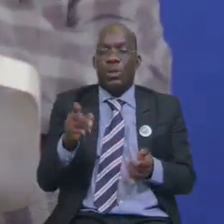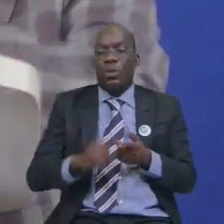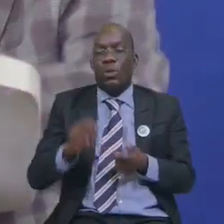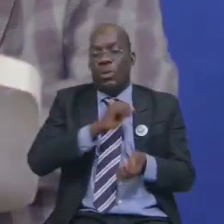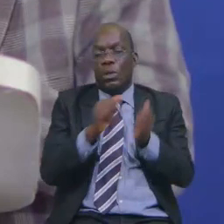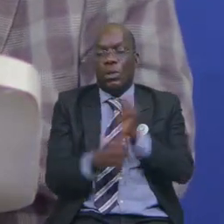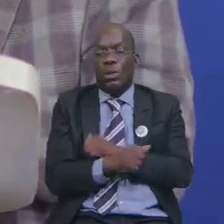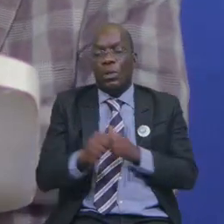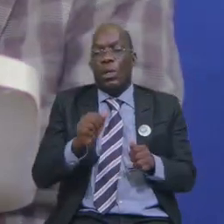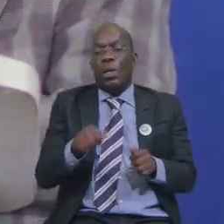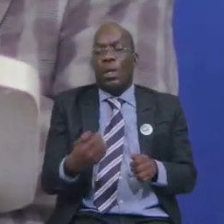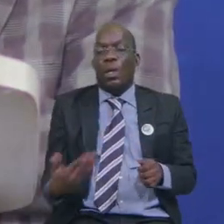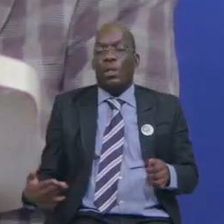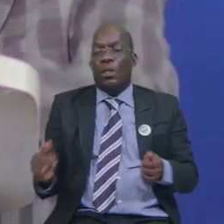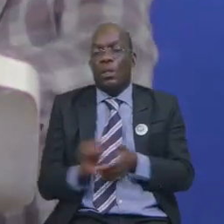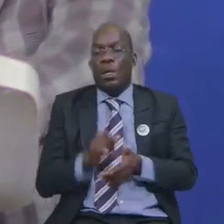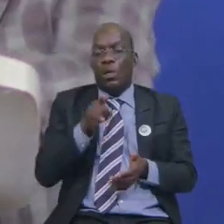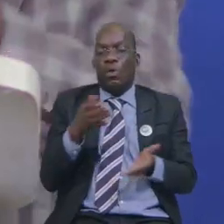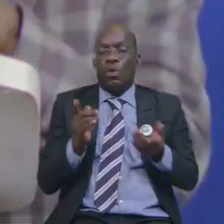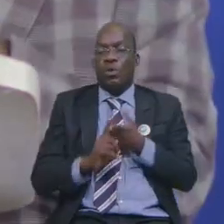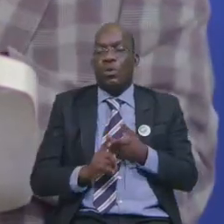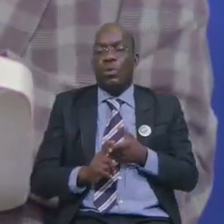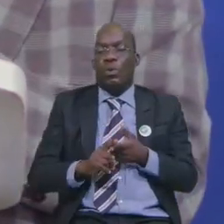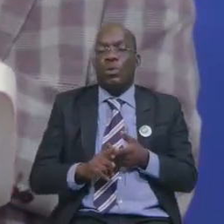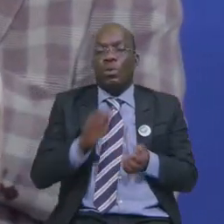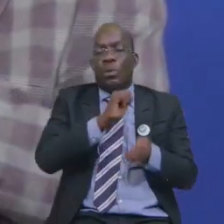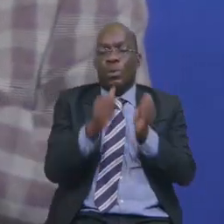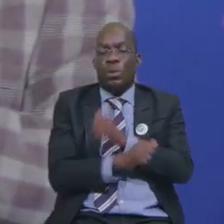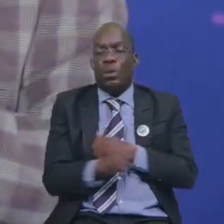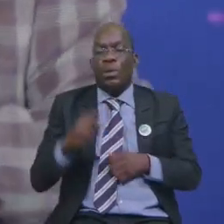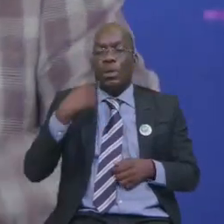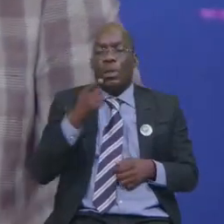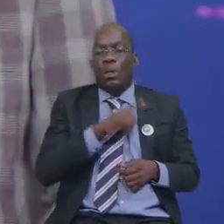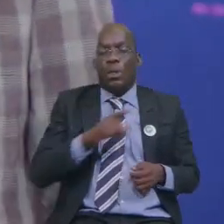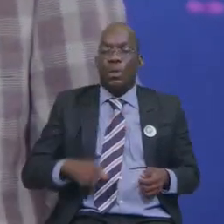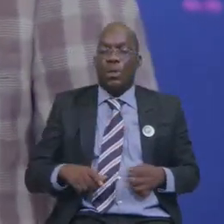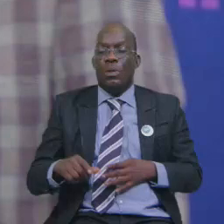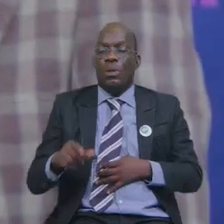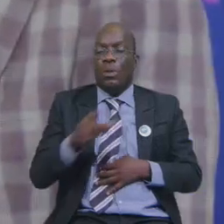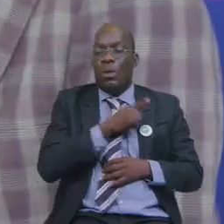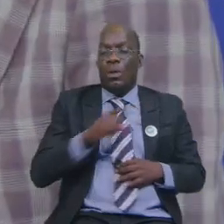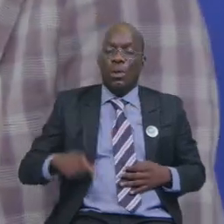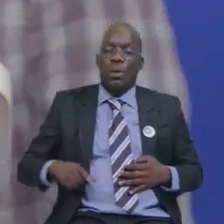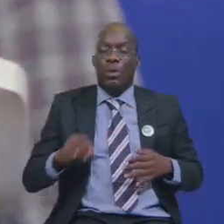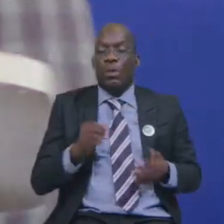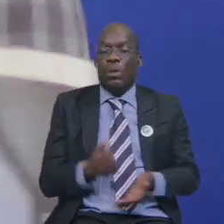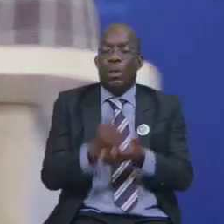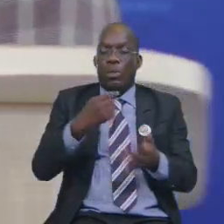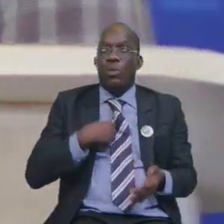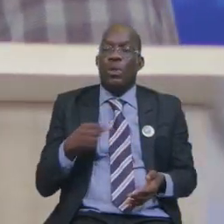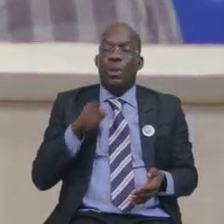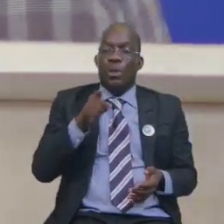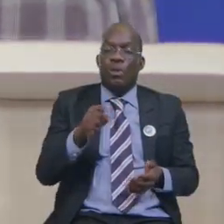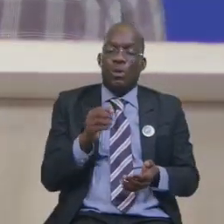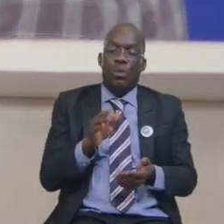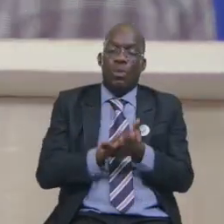to readjust, tell the Lord, Lord, help me. You believe. You believe in God.